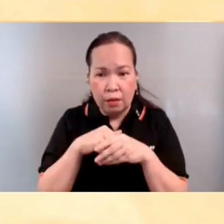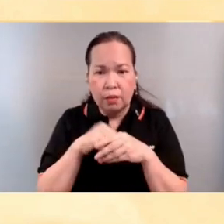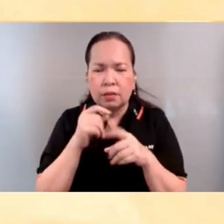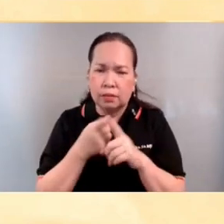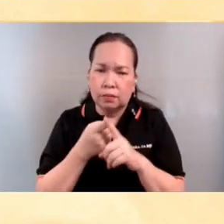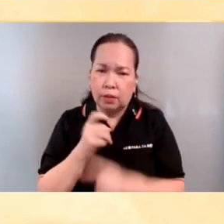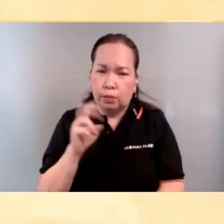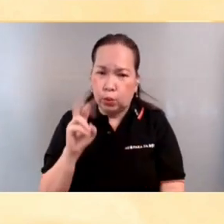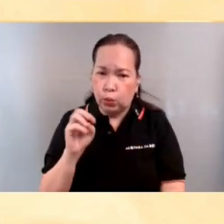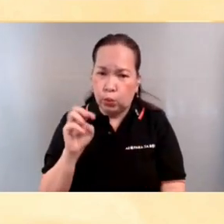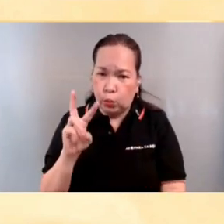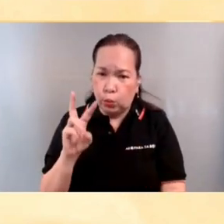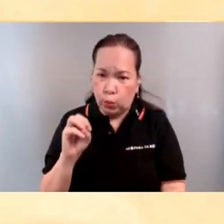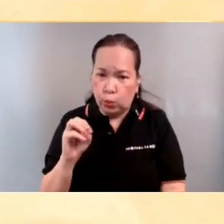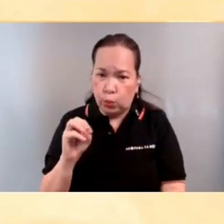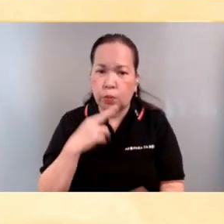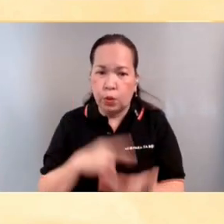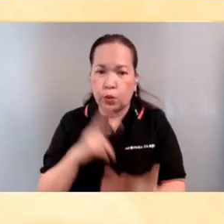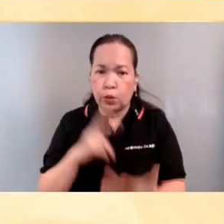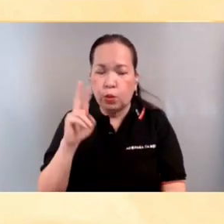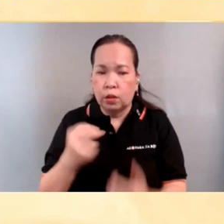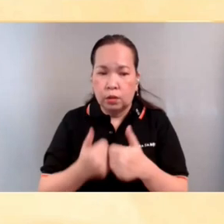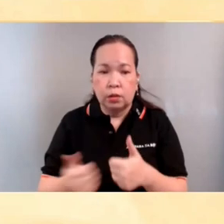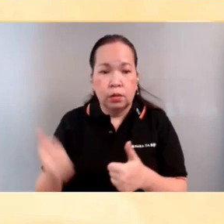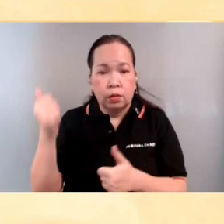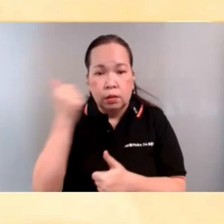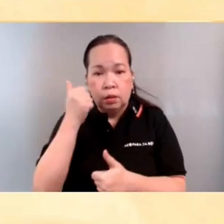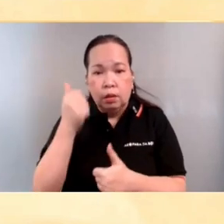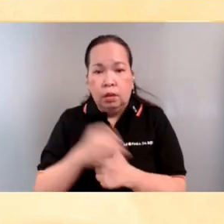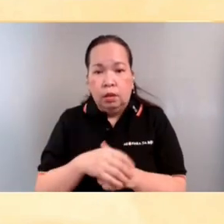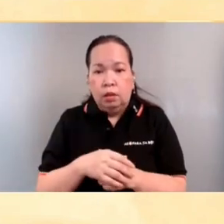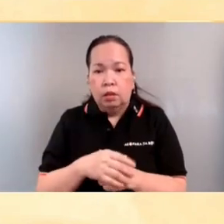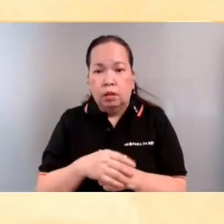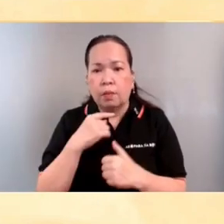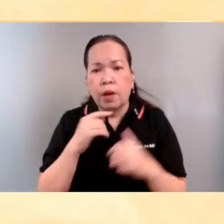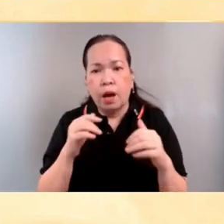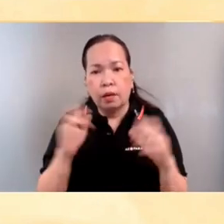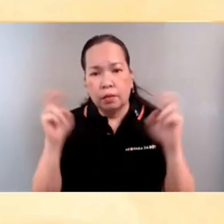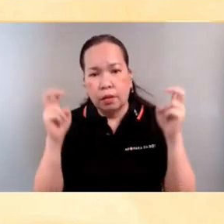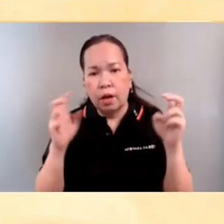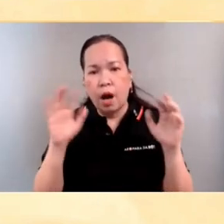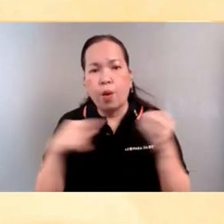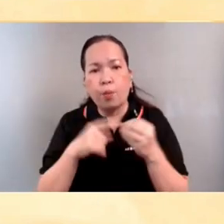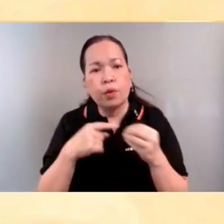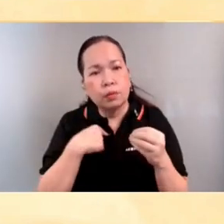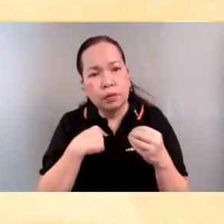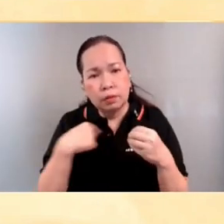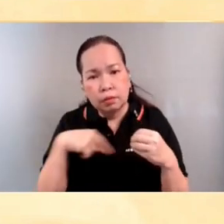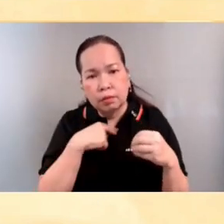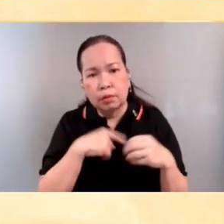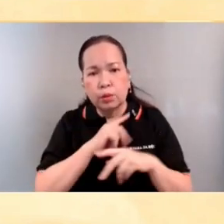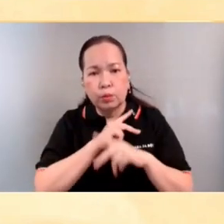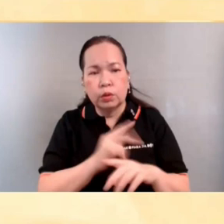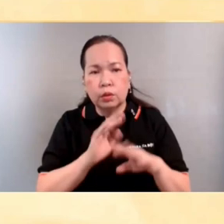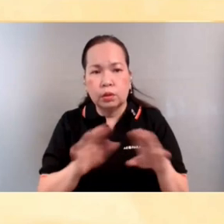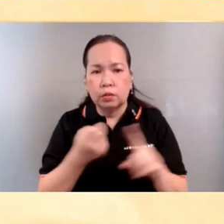2020 report of the UN Secretary General, as cited, Paano na lang kami, protecting children from